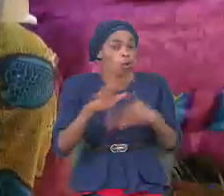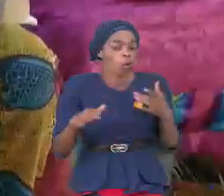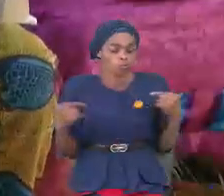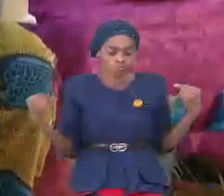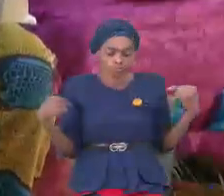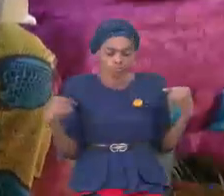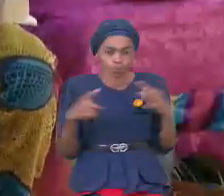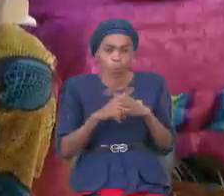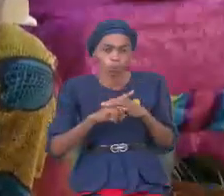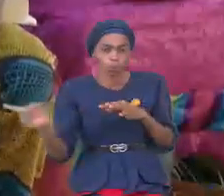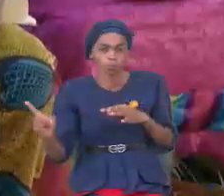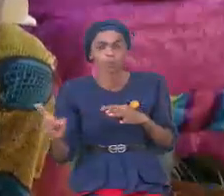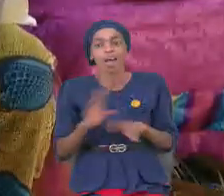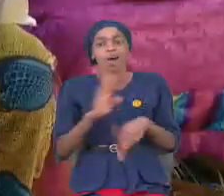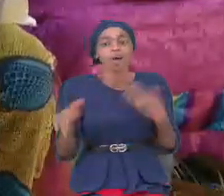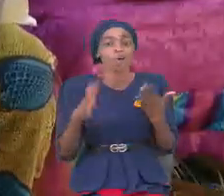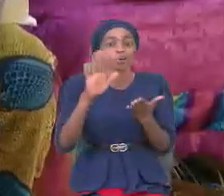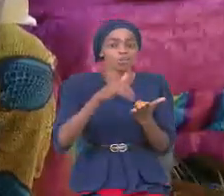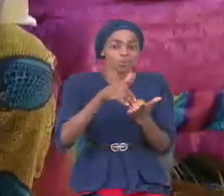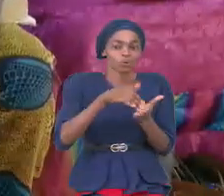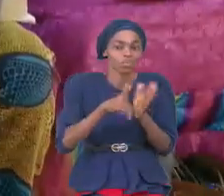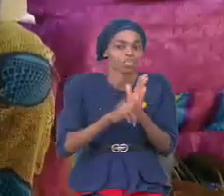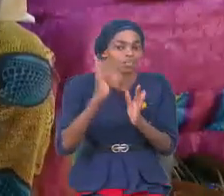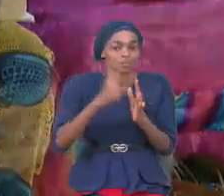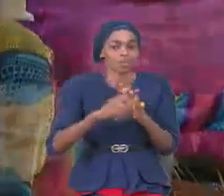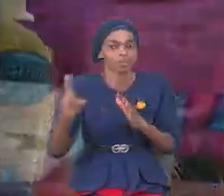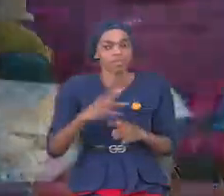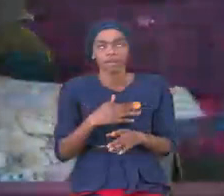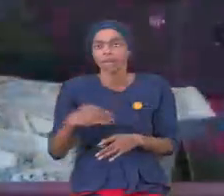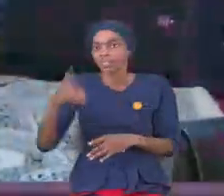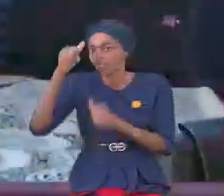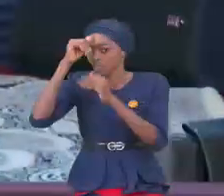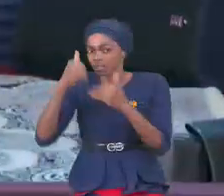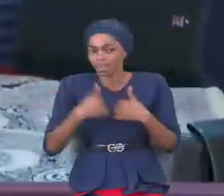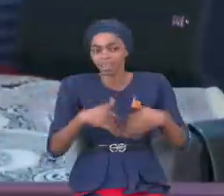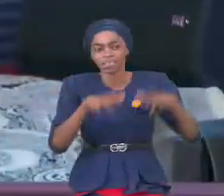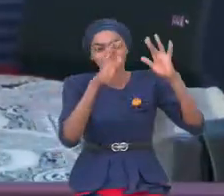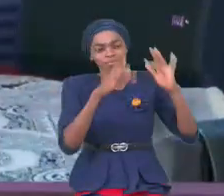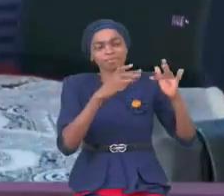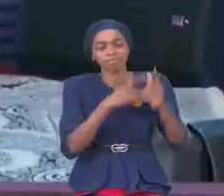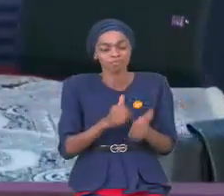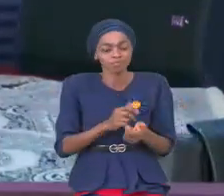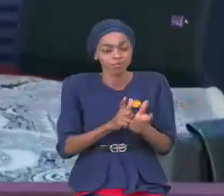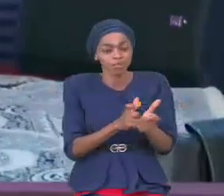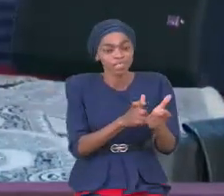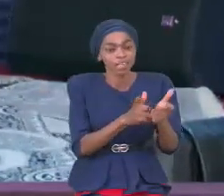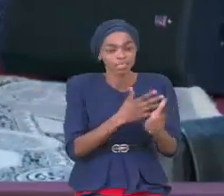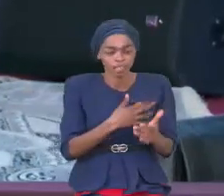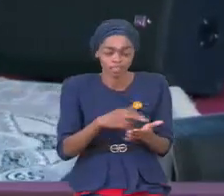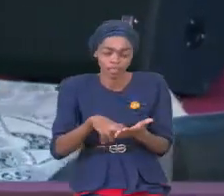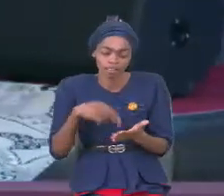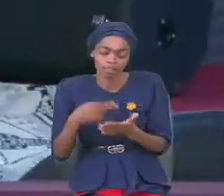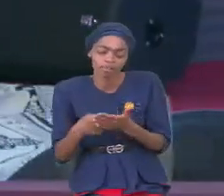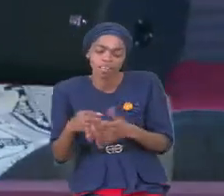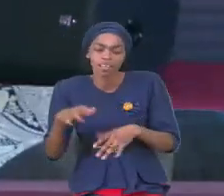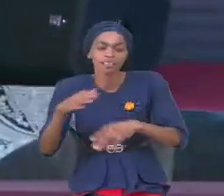vanish away. And he had compassion and ran and fell on his neck and kissed him. And then in verse 21, it says, and